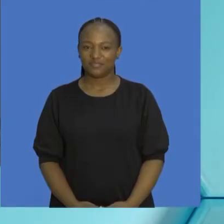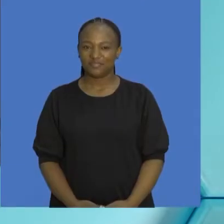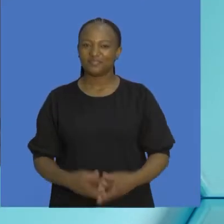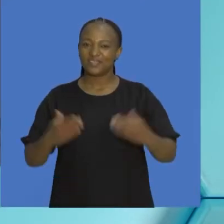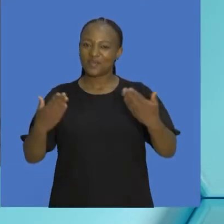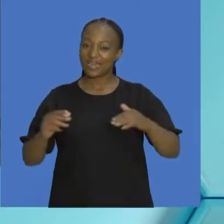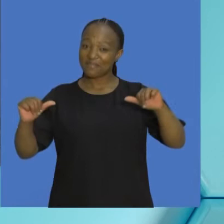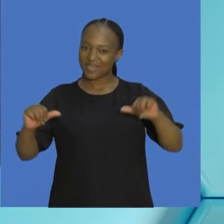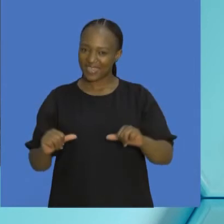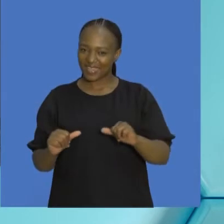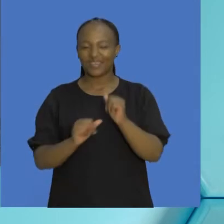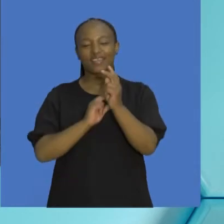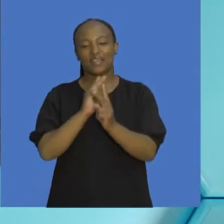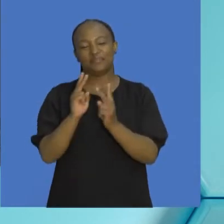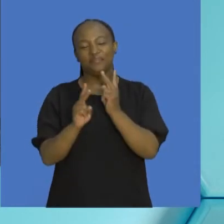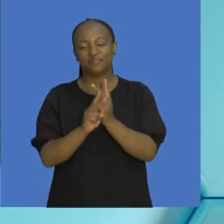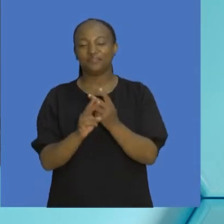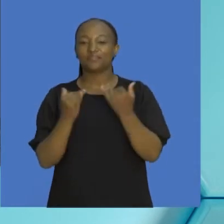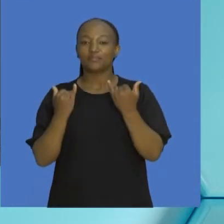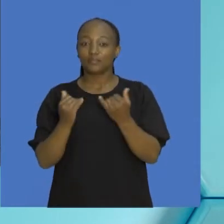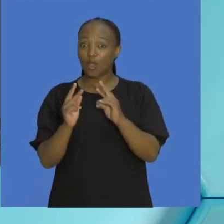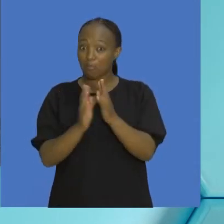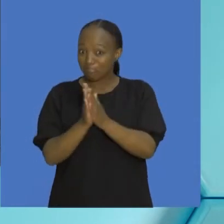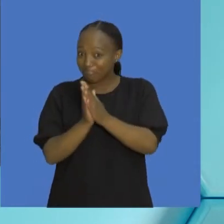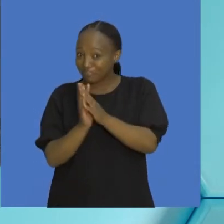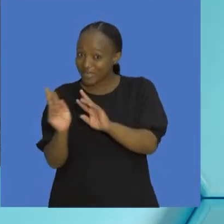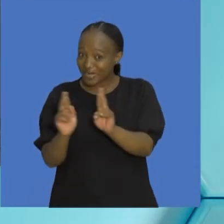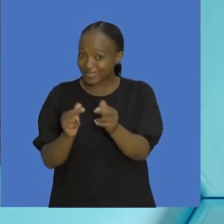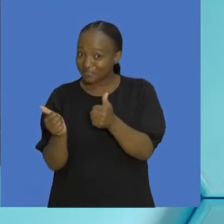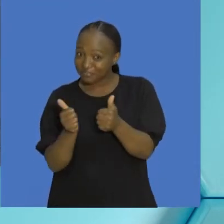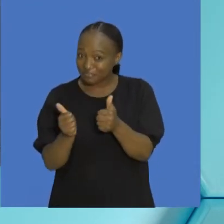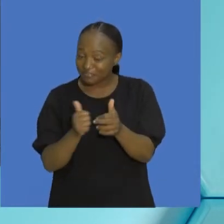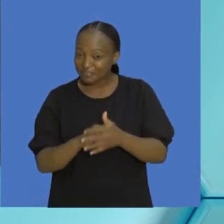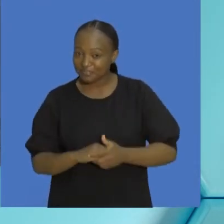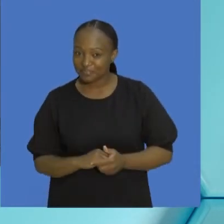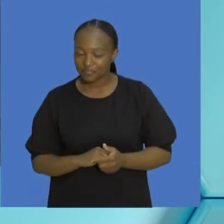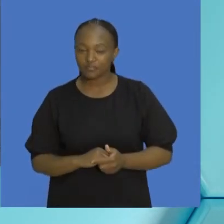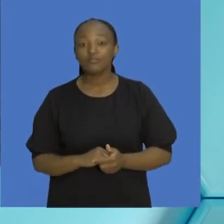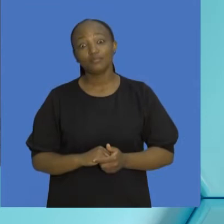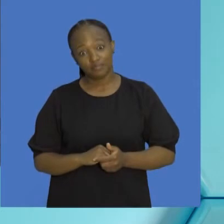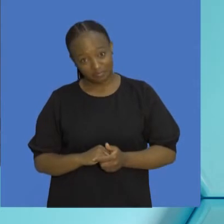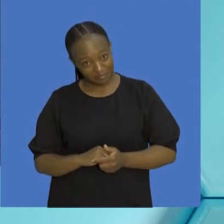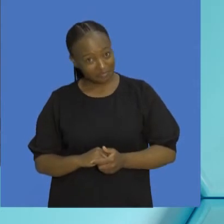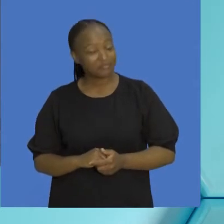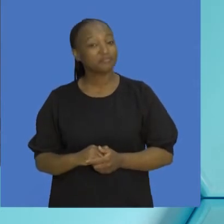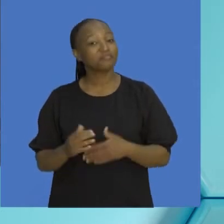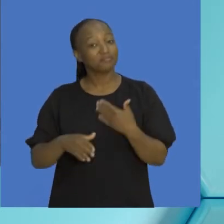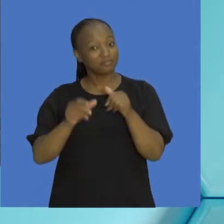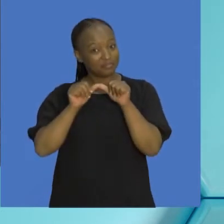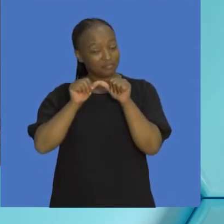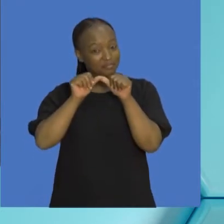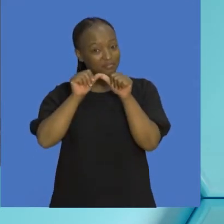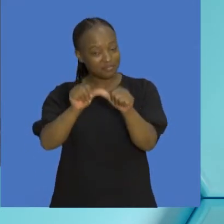Welcome back once again. Hope you're ready. Okay, so we're going with the measure of